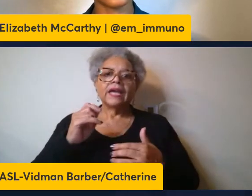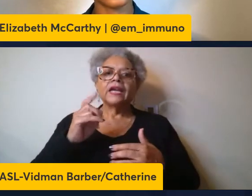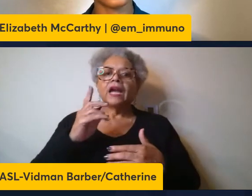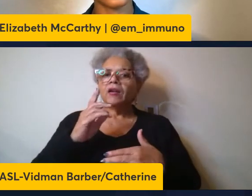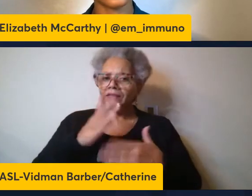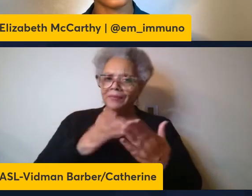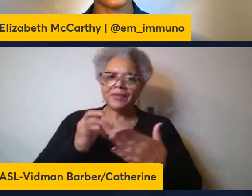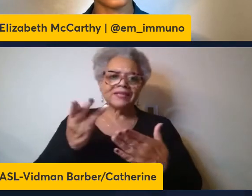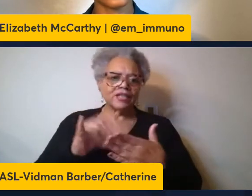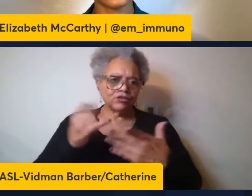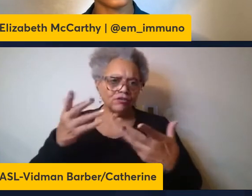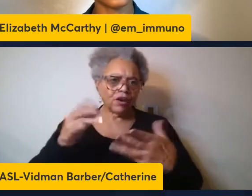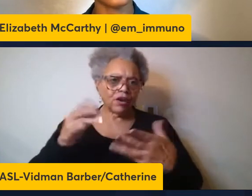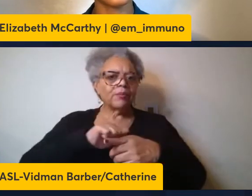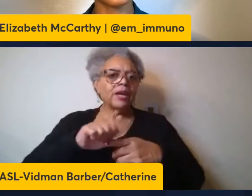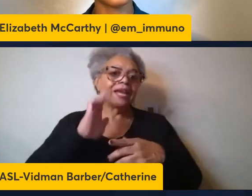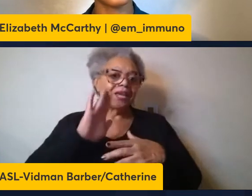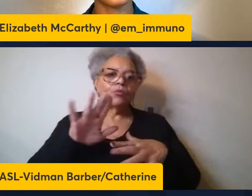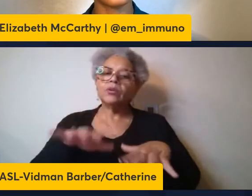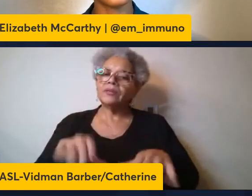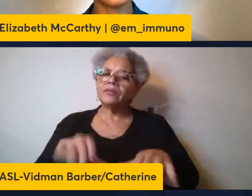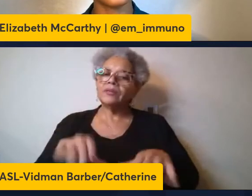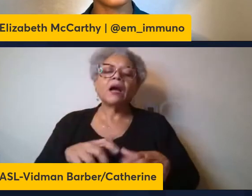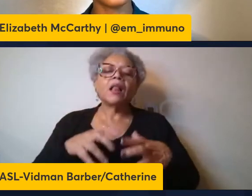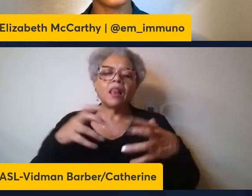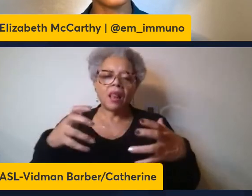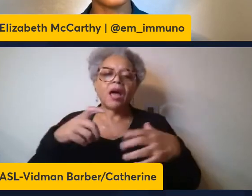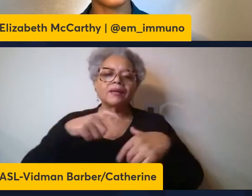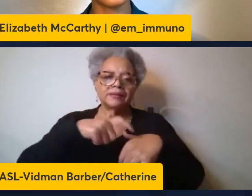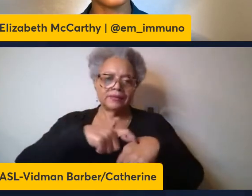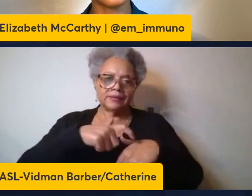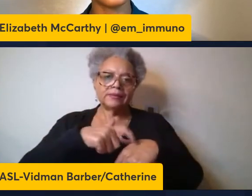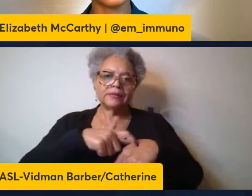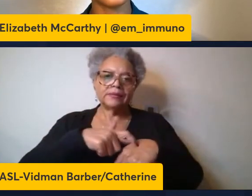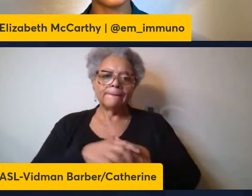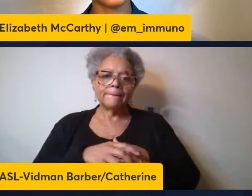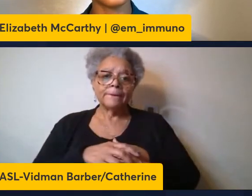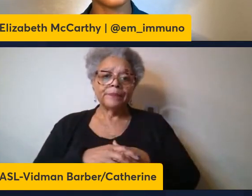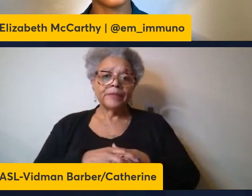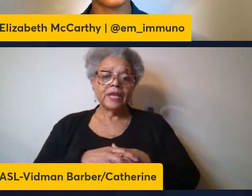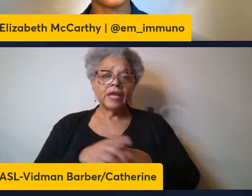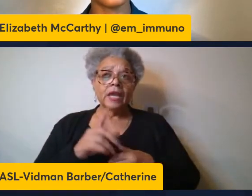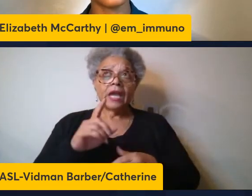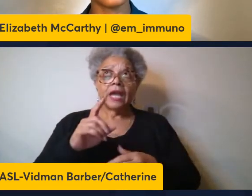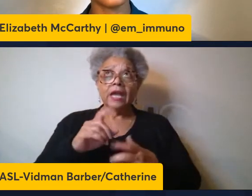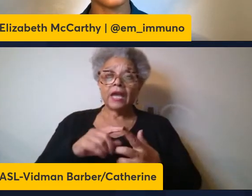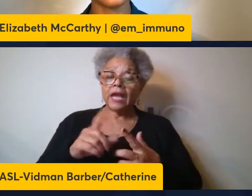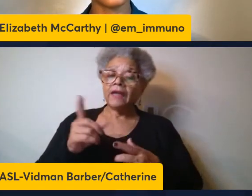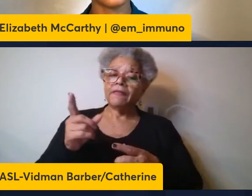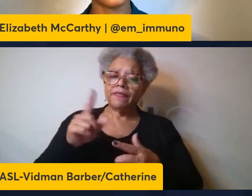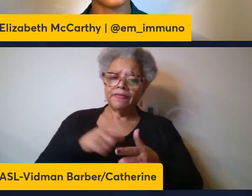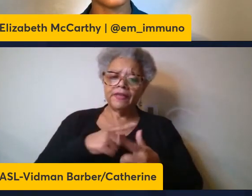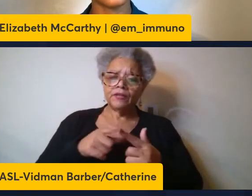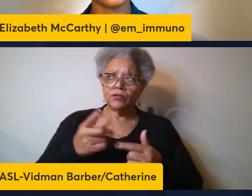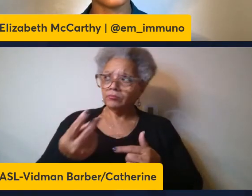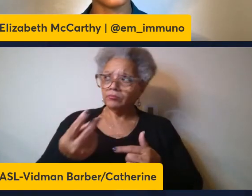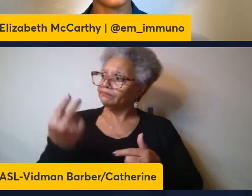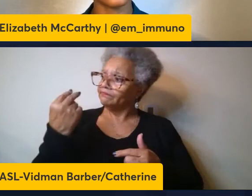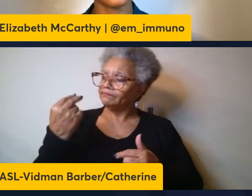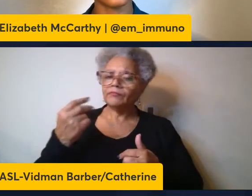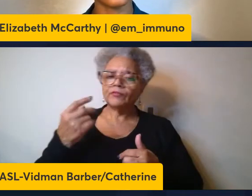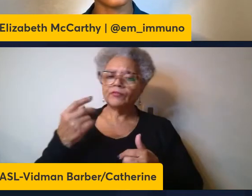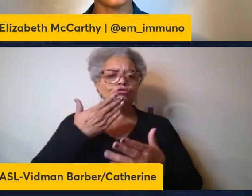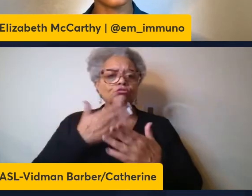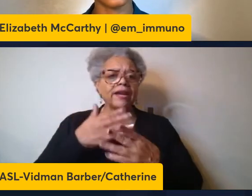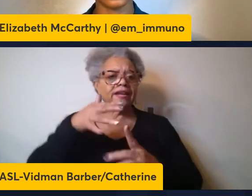But it's going to take a lot of time, and it loops back to being in the right environment for that.